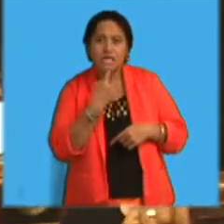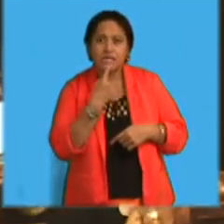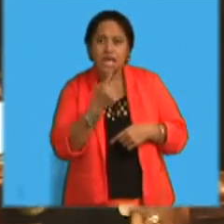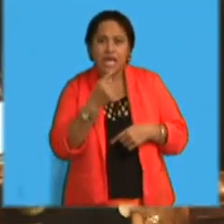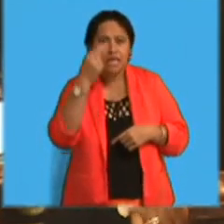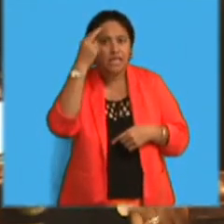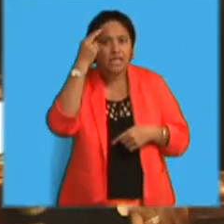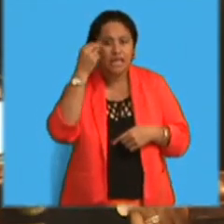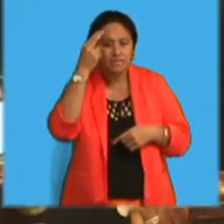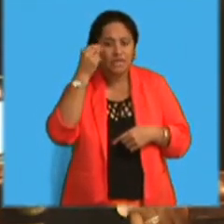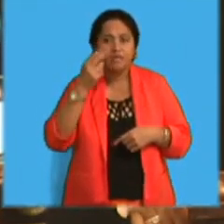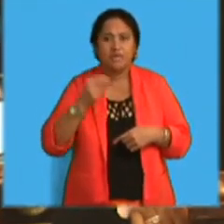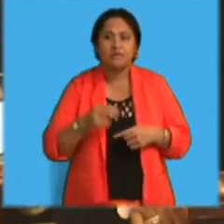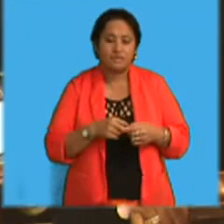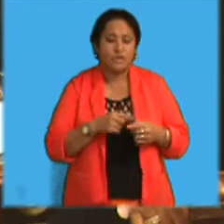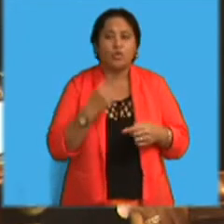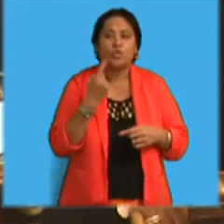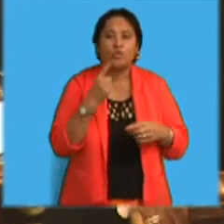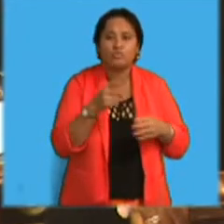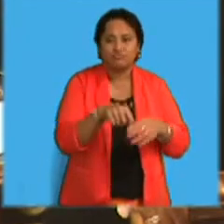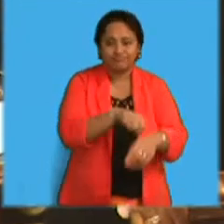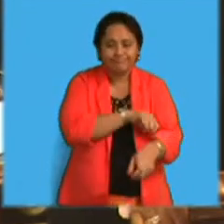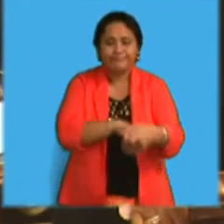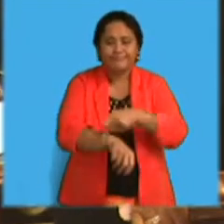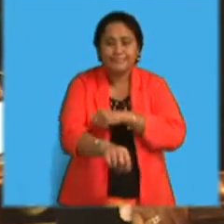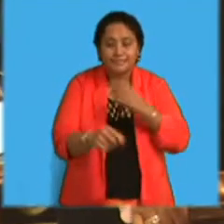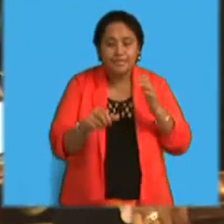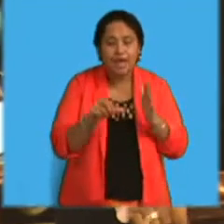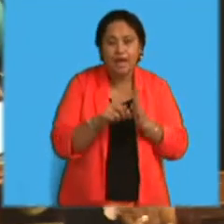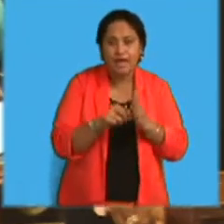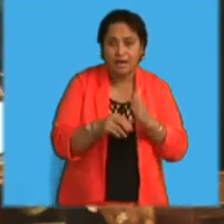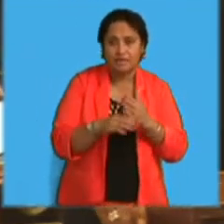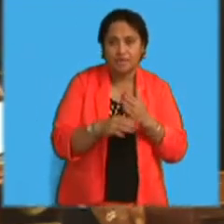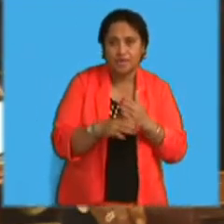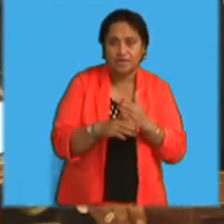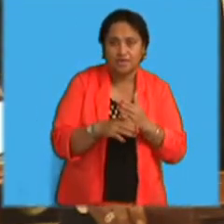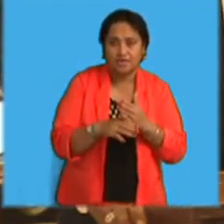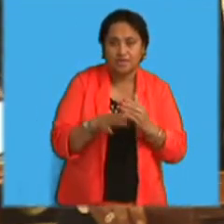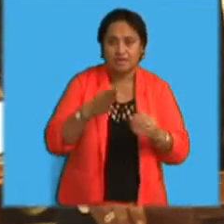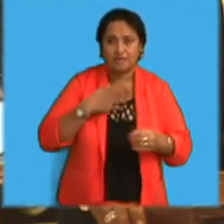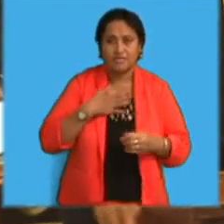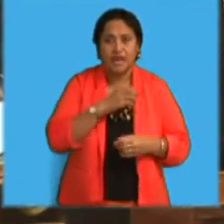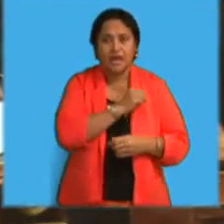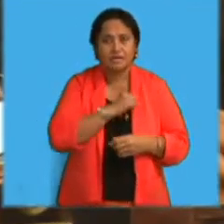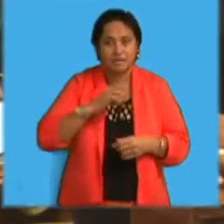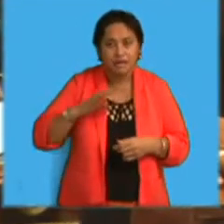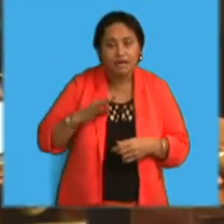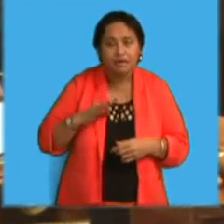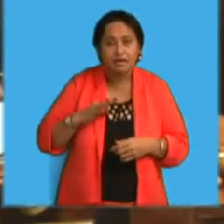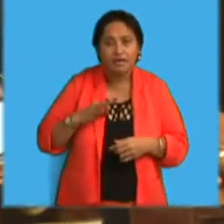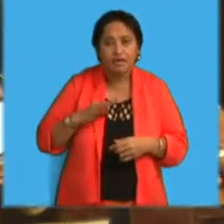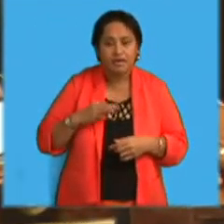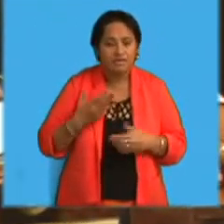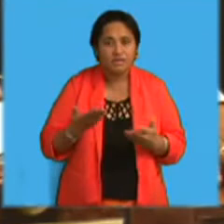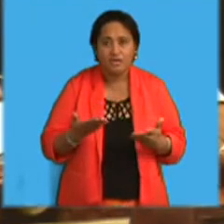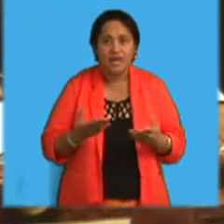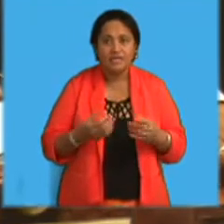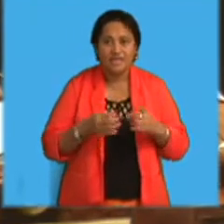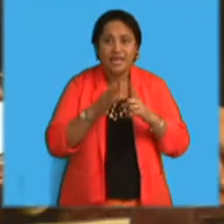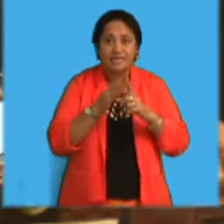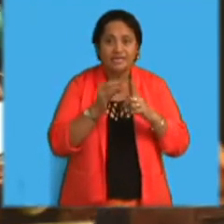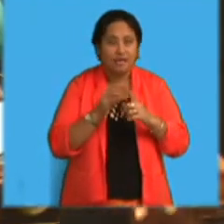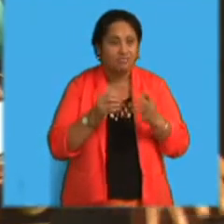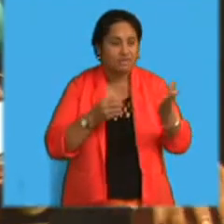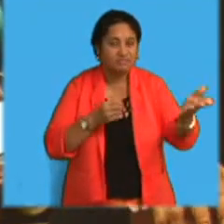of hard-working and committed civil servants, Madam Speaker. This is clearly, Madam Speaker, a lucid example of how